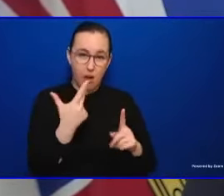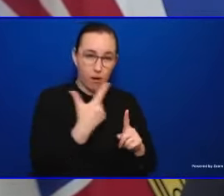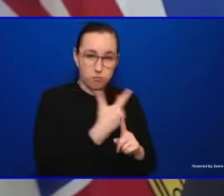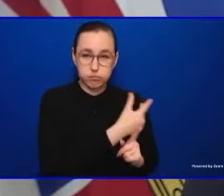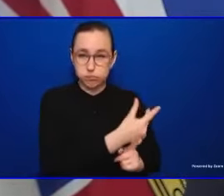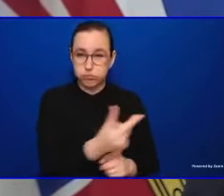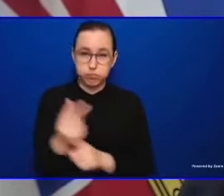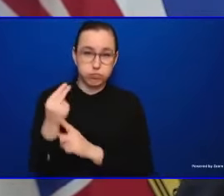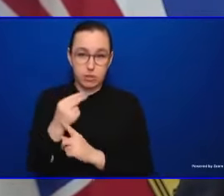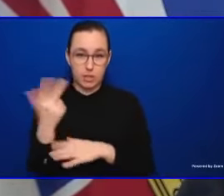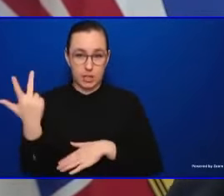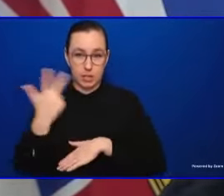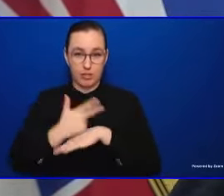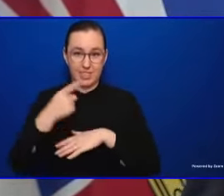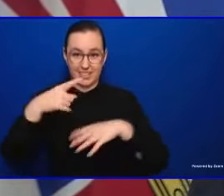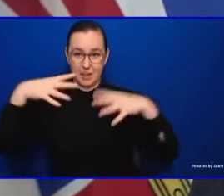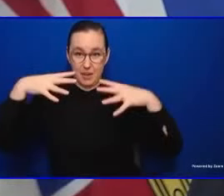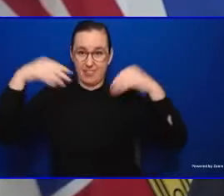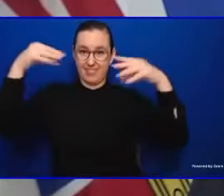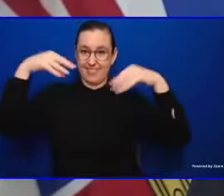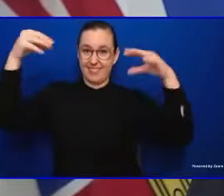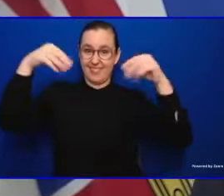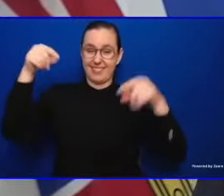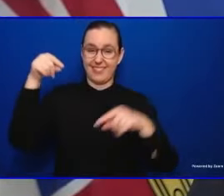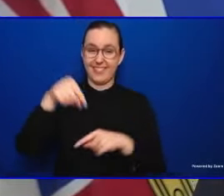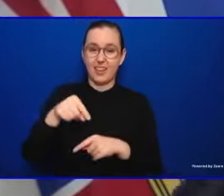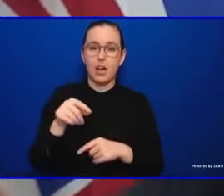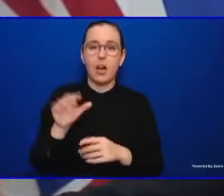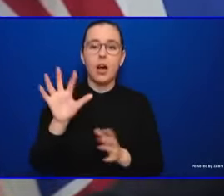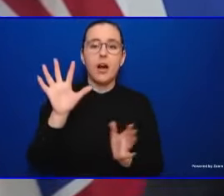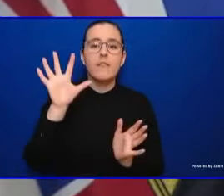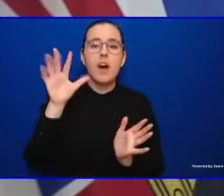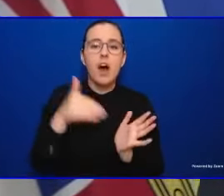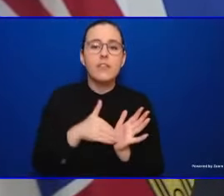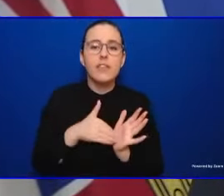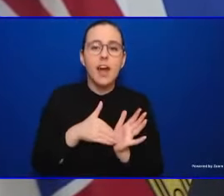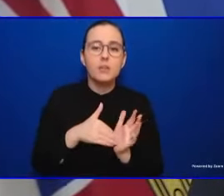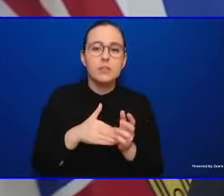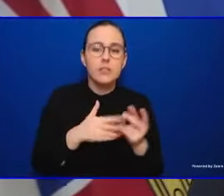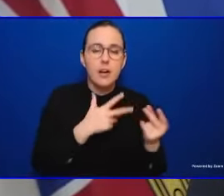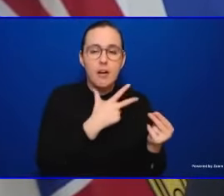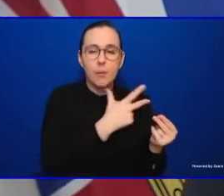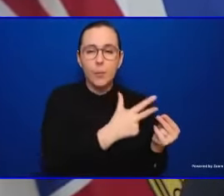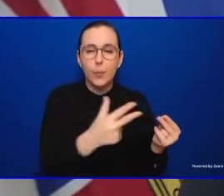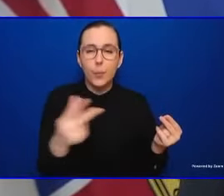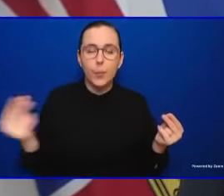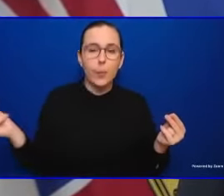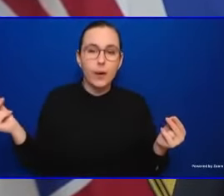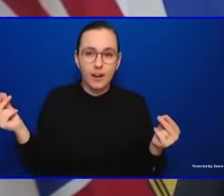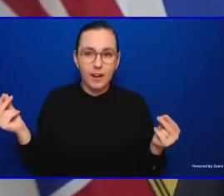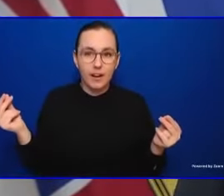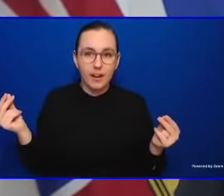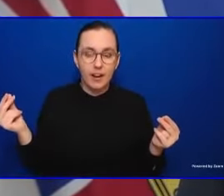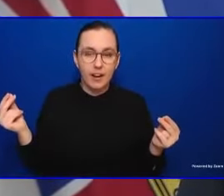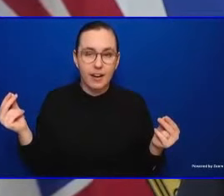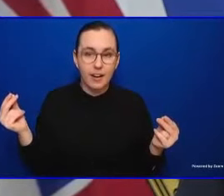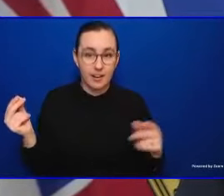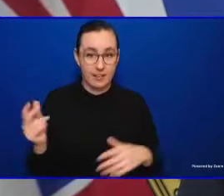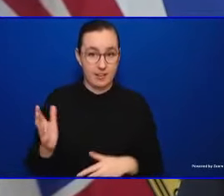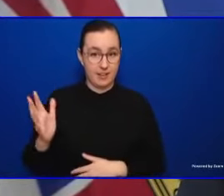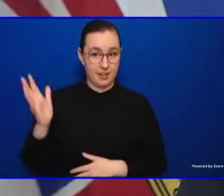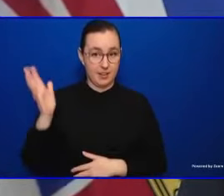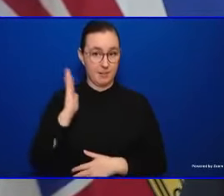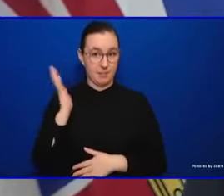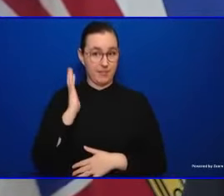5,000. Now, at the Convention Center, there's two sets of things to remember. We ramped that up from zero to 5,000 very quickly, and that was,